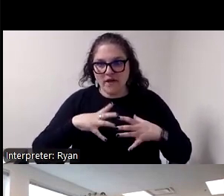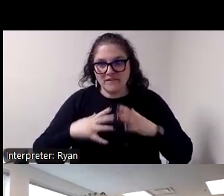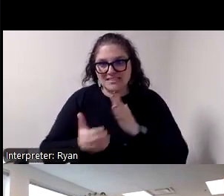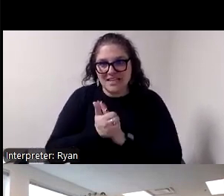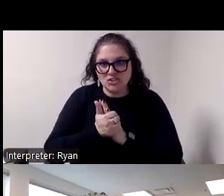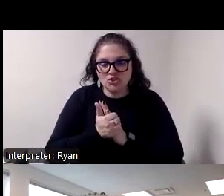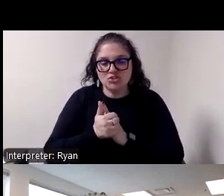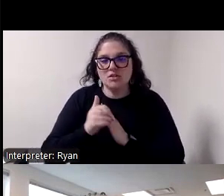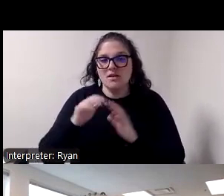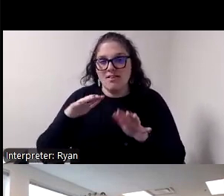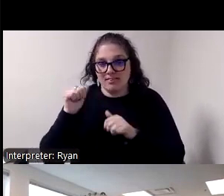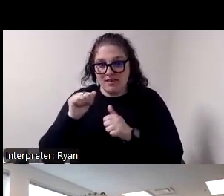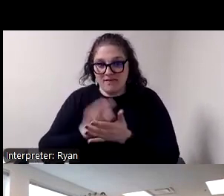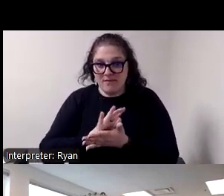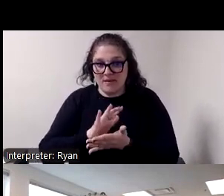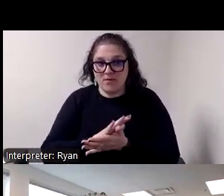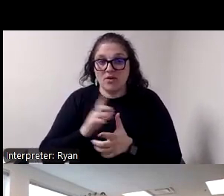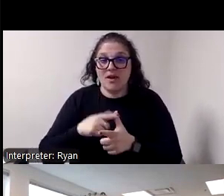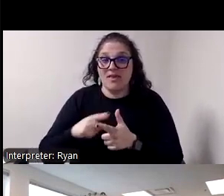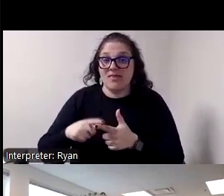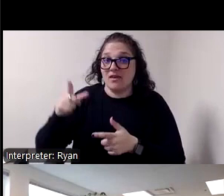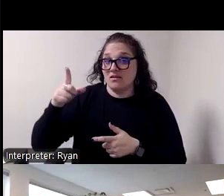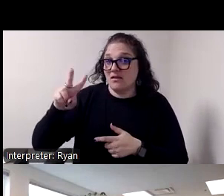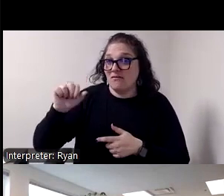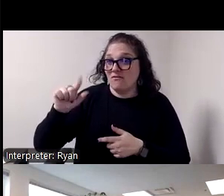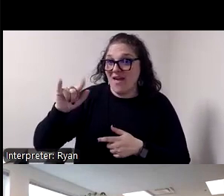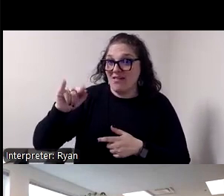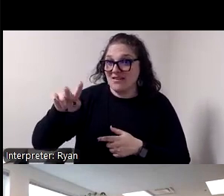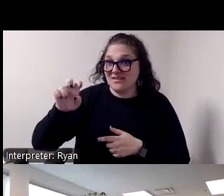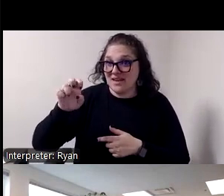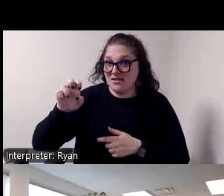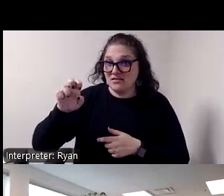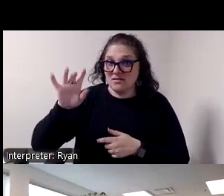and everything, and I'm going to hit validate.